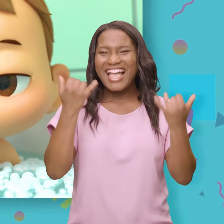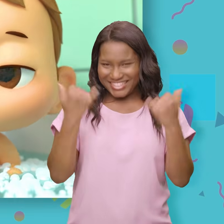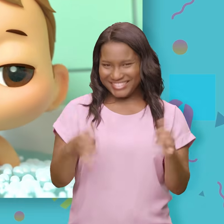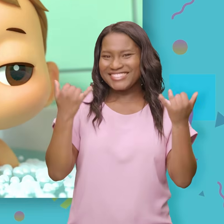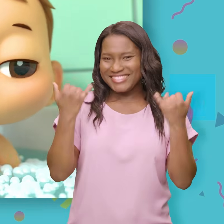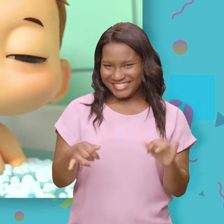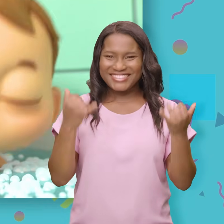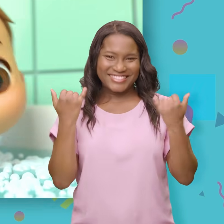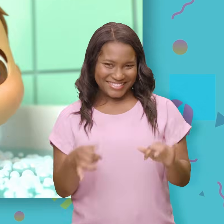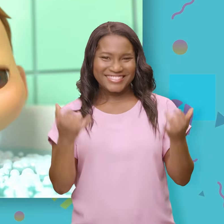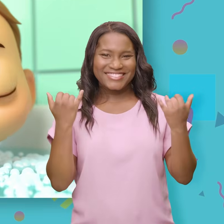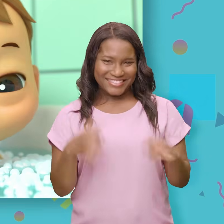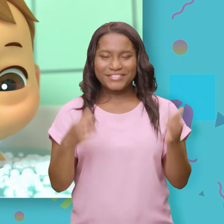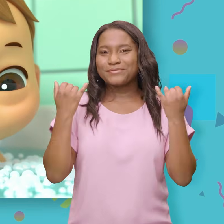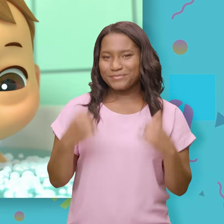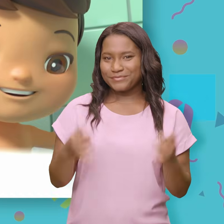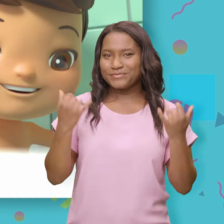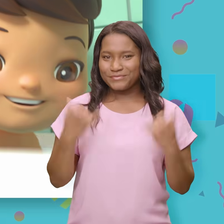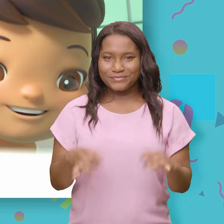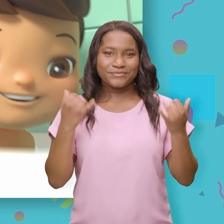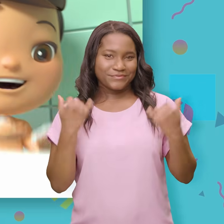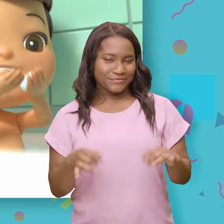play with my boat.